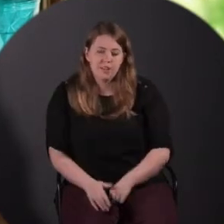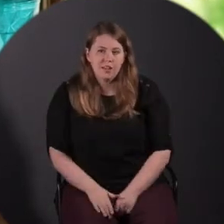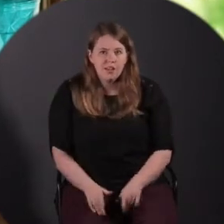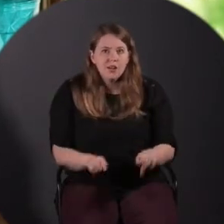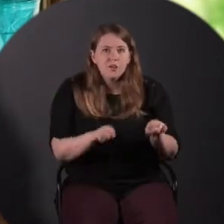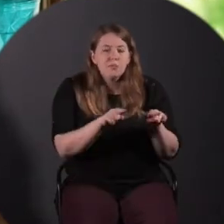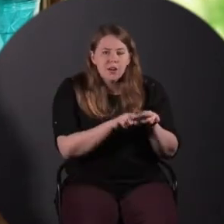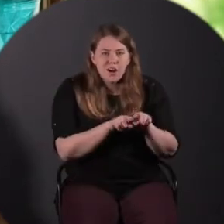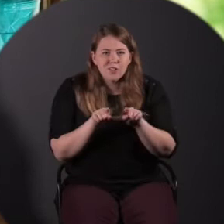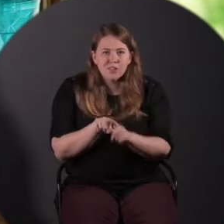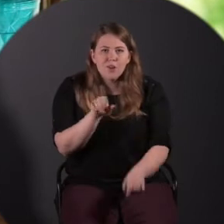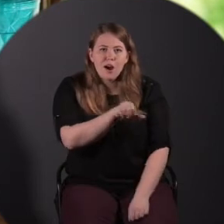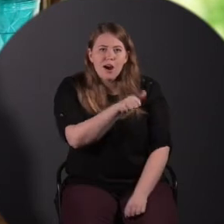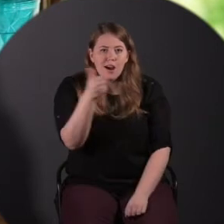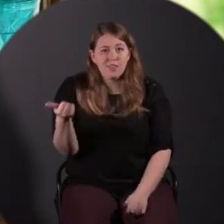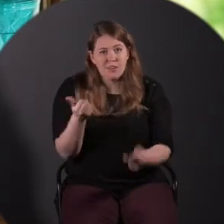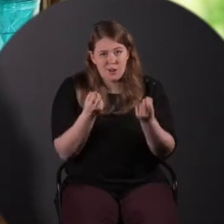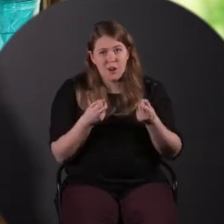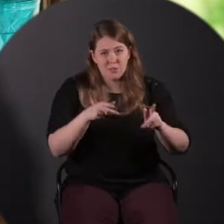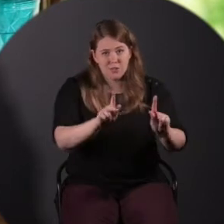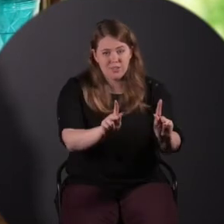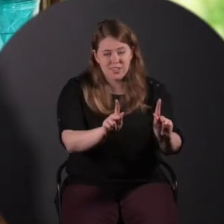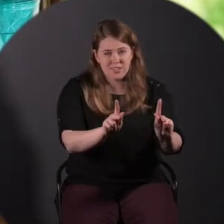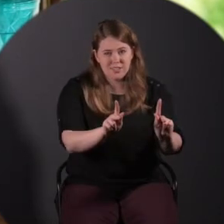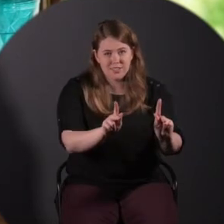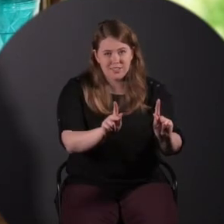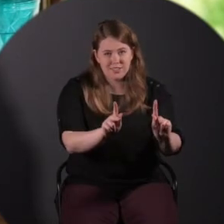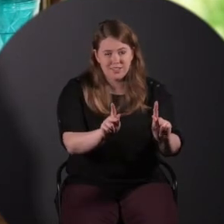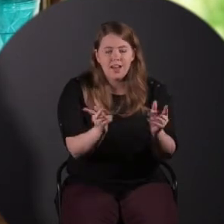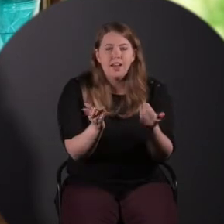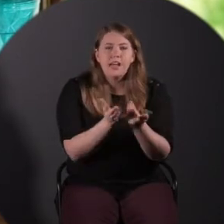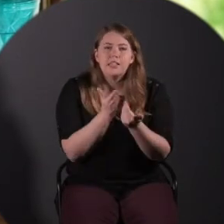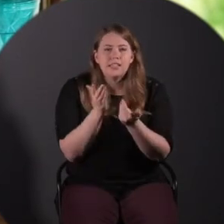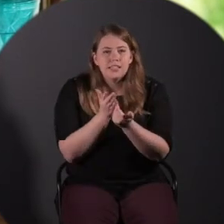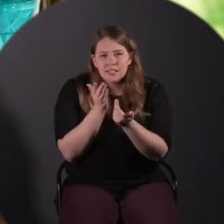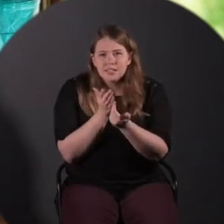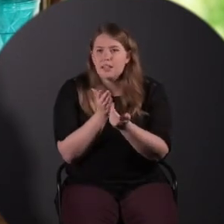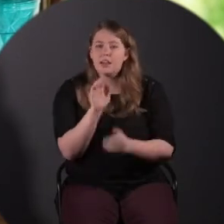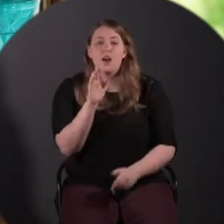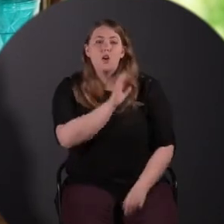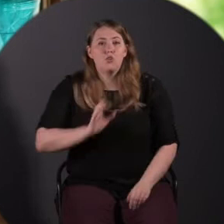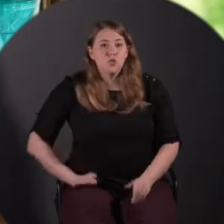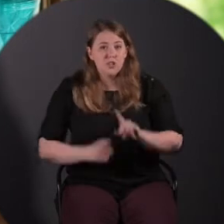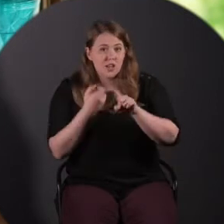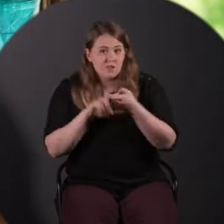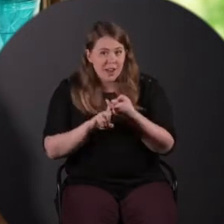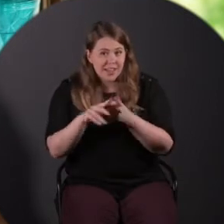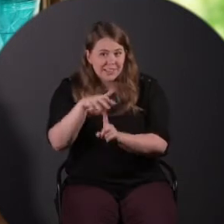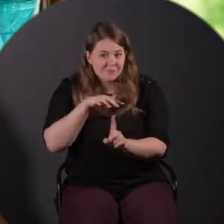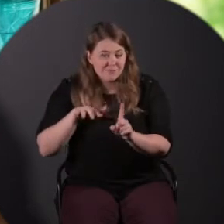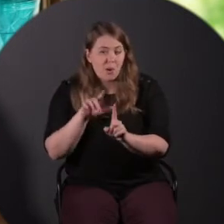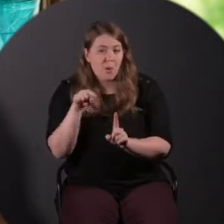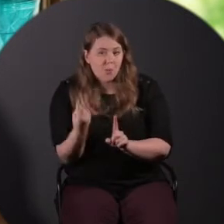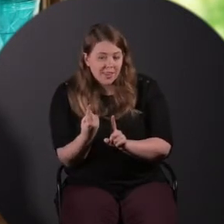have opportunities to invest in others. And it's so easy to surround ourselves with Christian friends who think like us